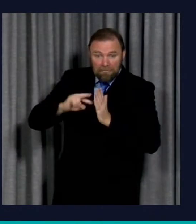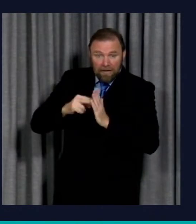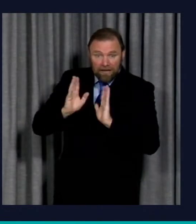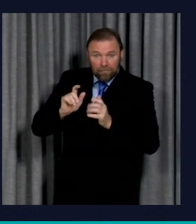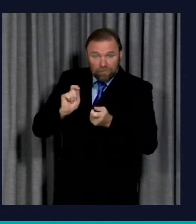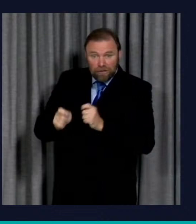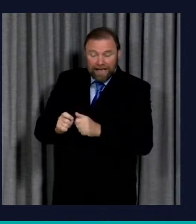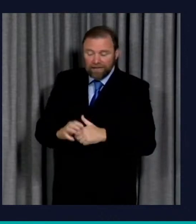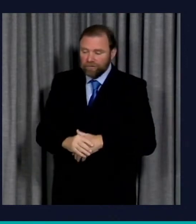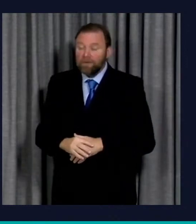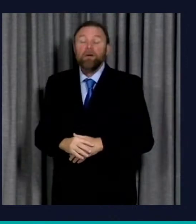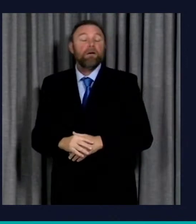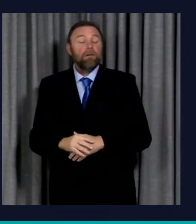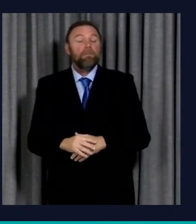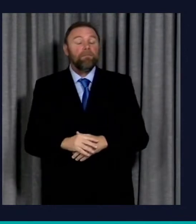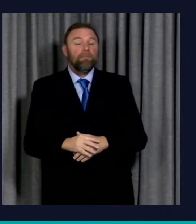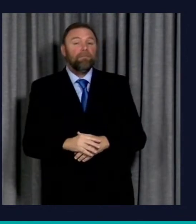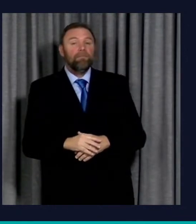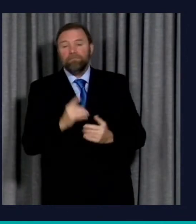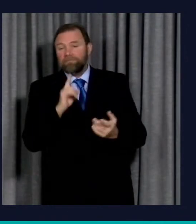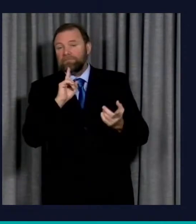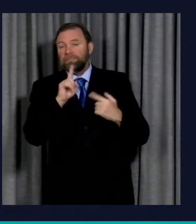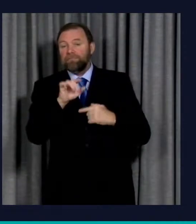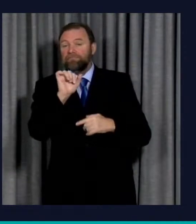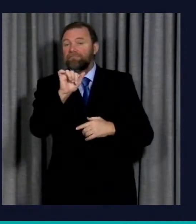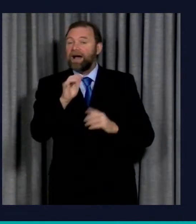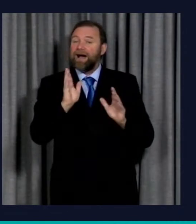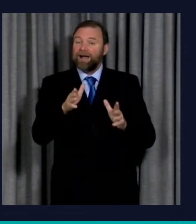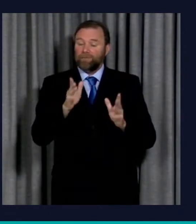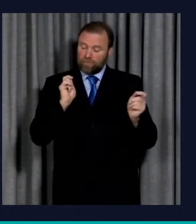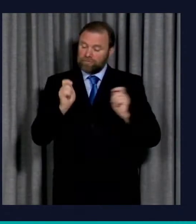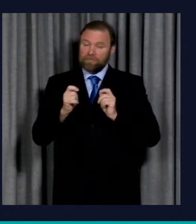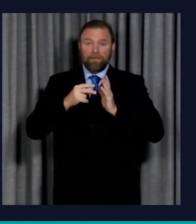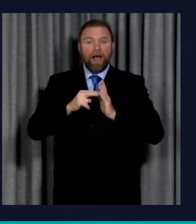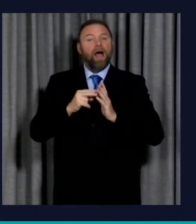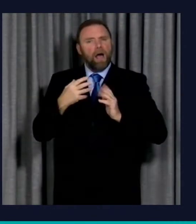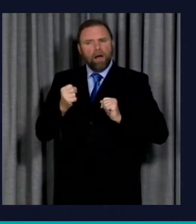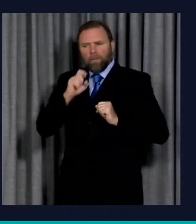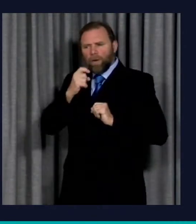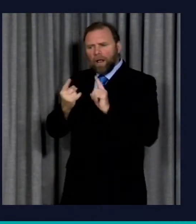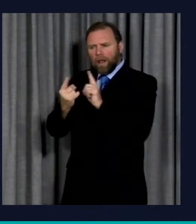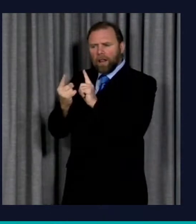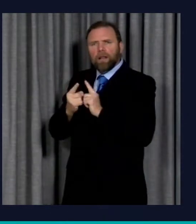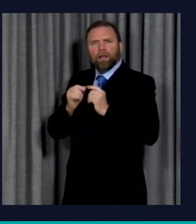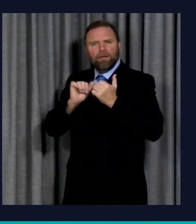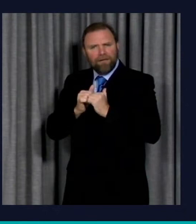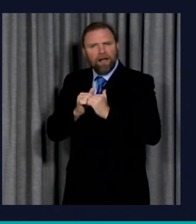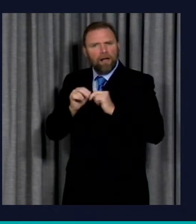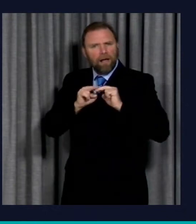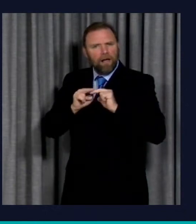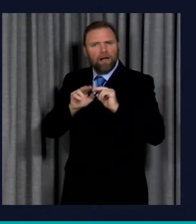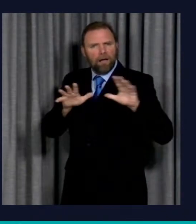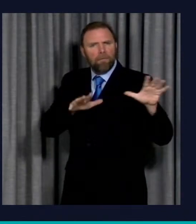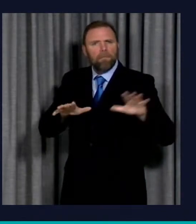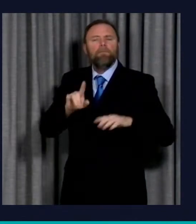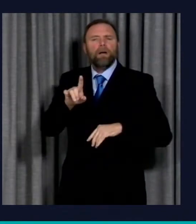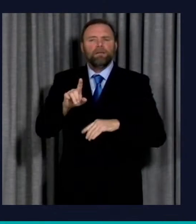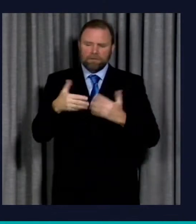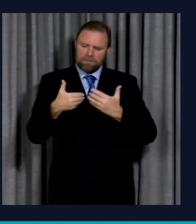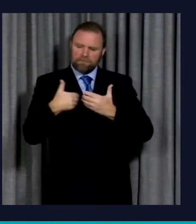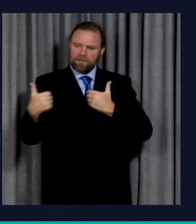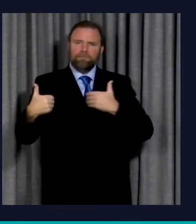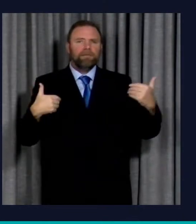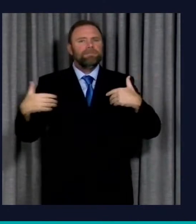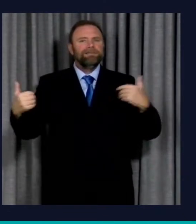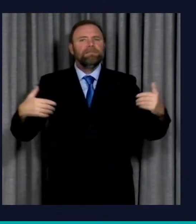explaining that we have adjusted our plans. We will be seeing family, we will be seeing friends over Christmas, but we have decided to